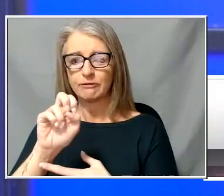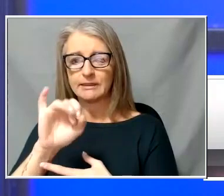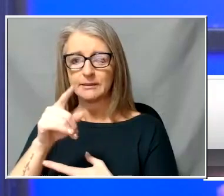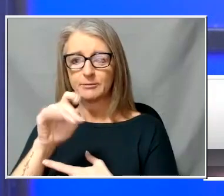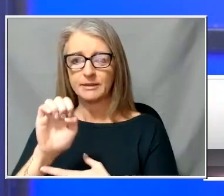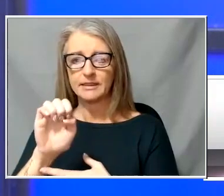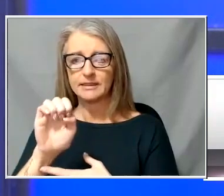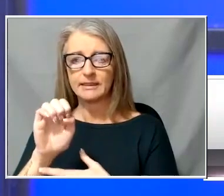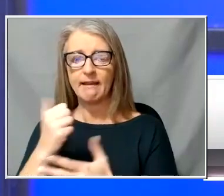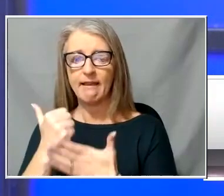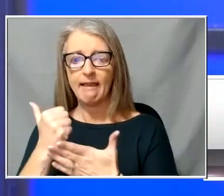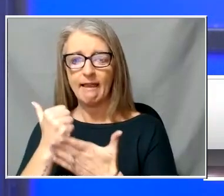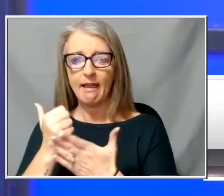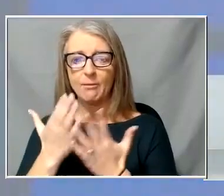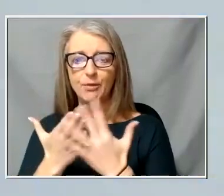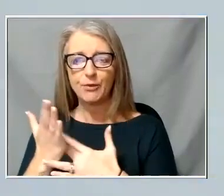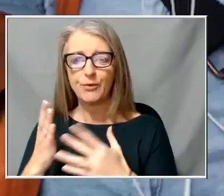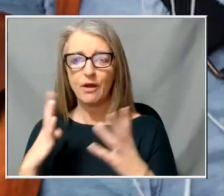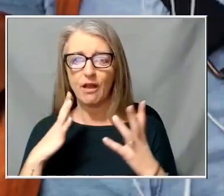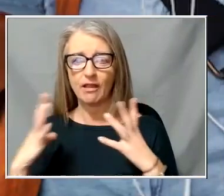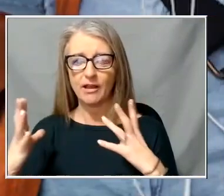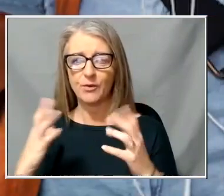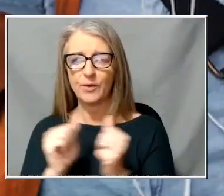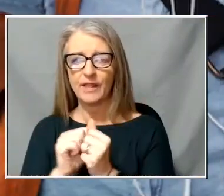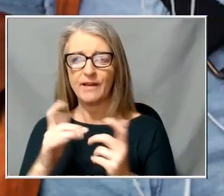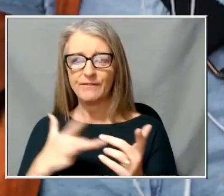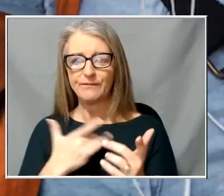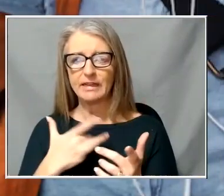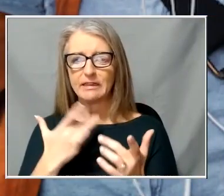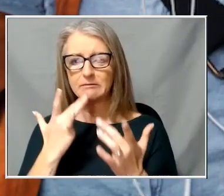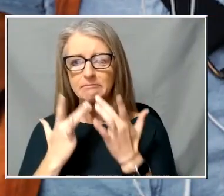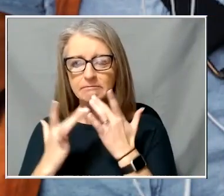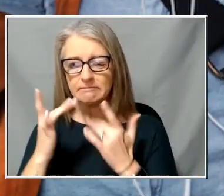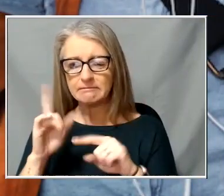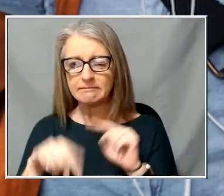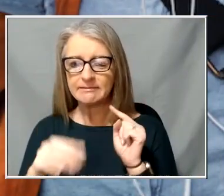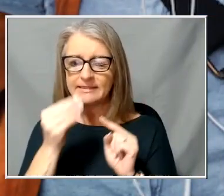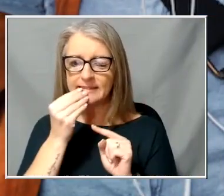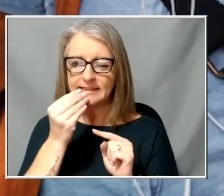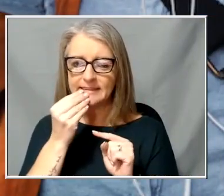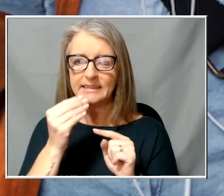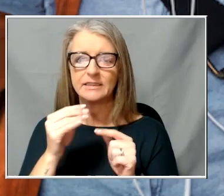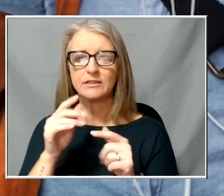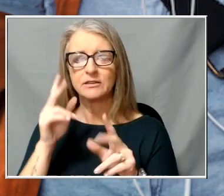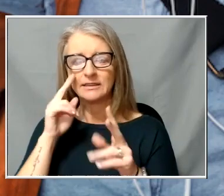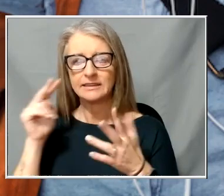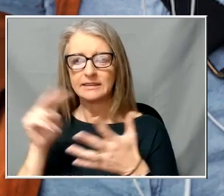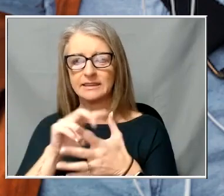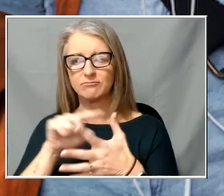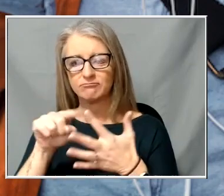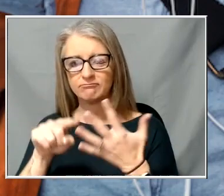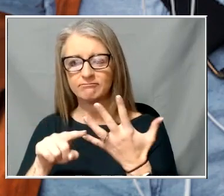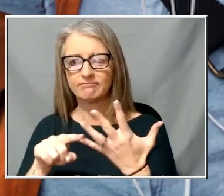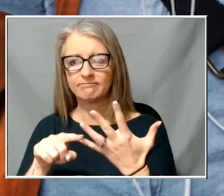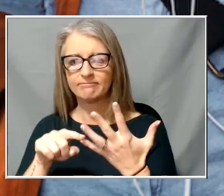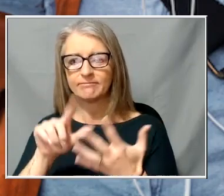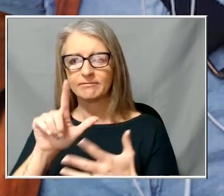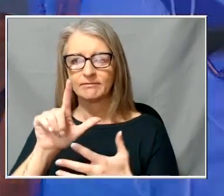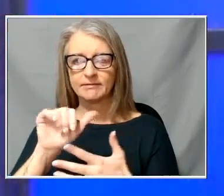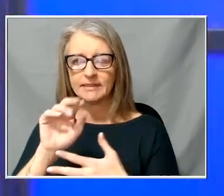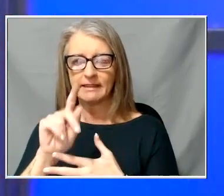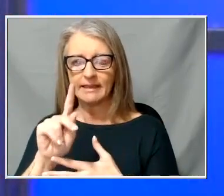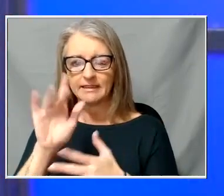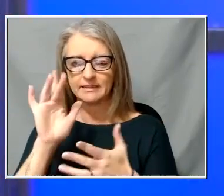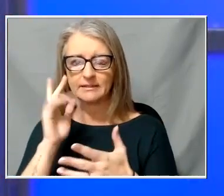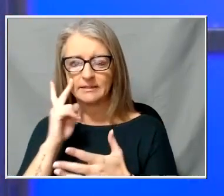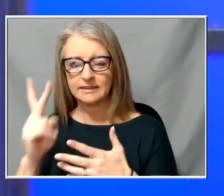without completely feeling deprived. So make sure you get your questions sent in to us through the links here on your screen, or you can drop them in the chat thread below. We'll get to those